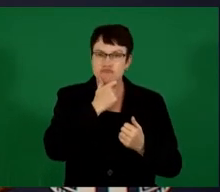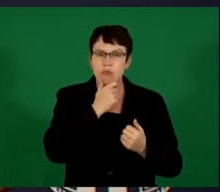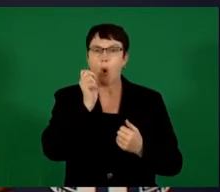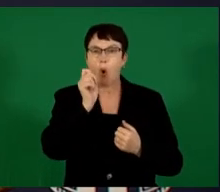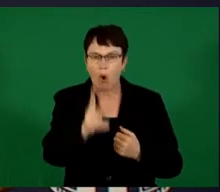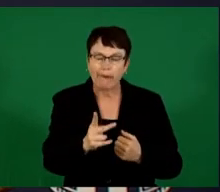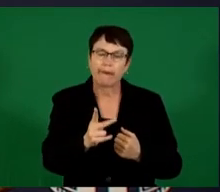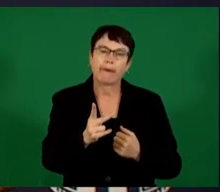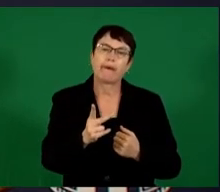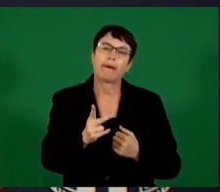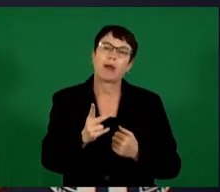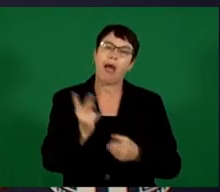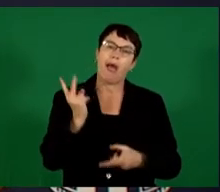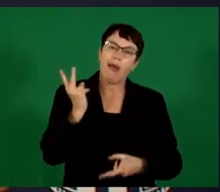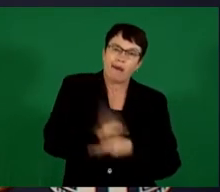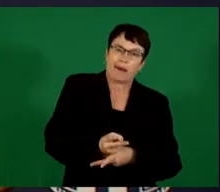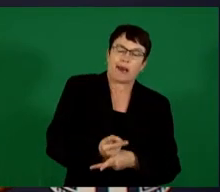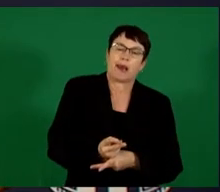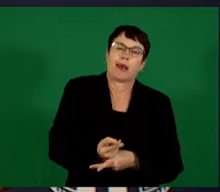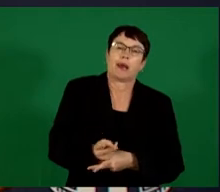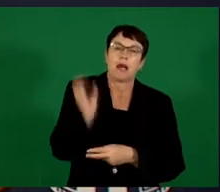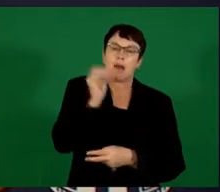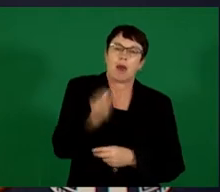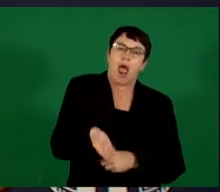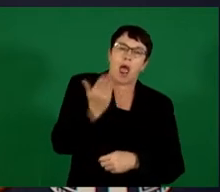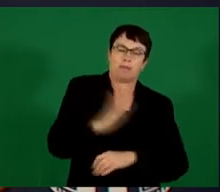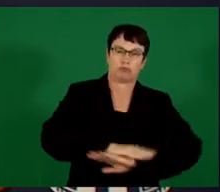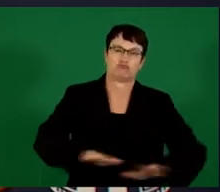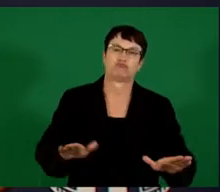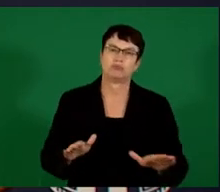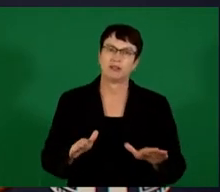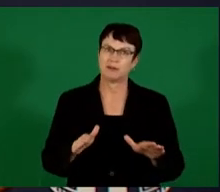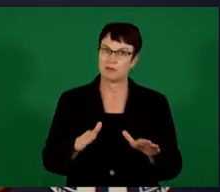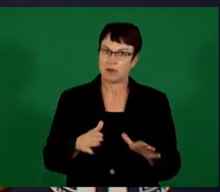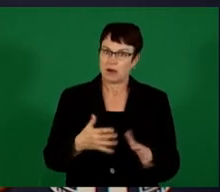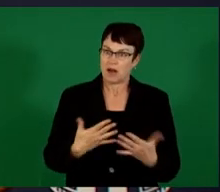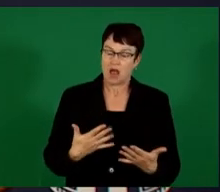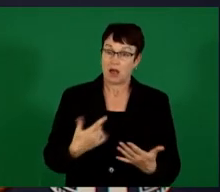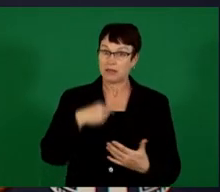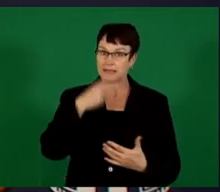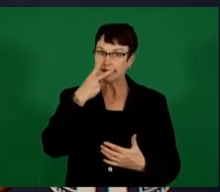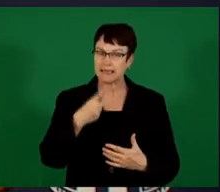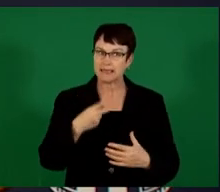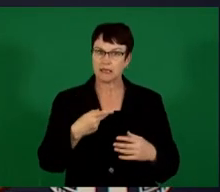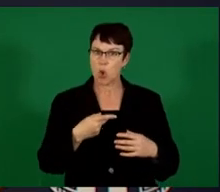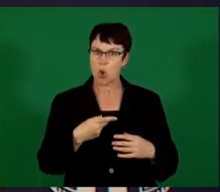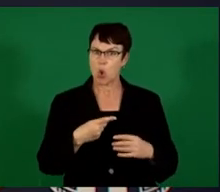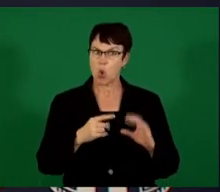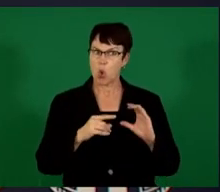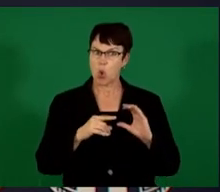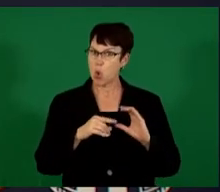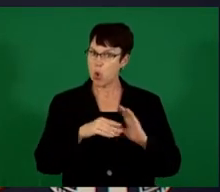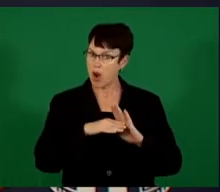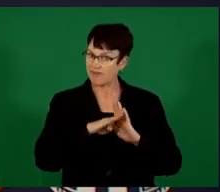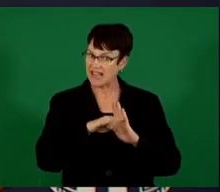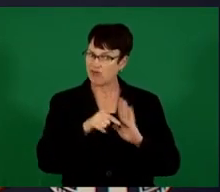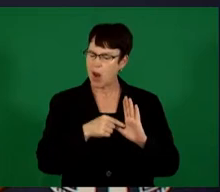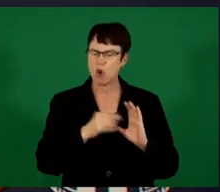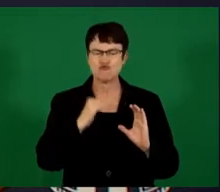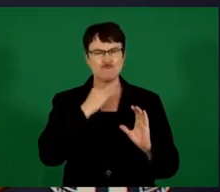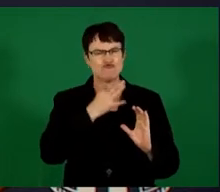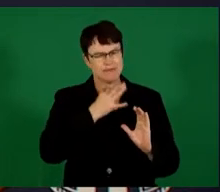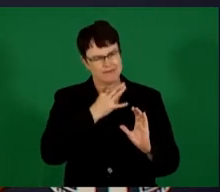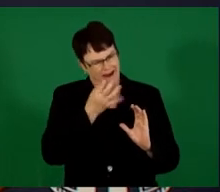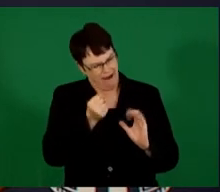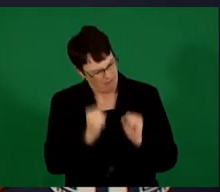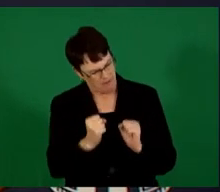we do state that the risks of the inflation outlook are on the upside. And because the risks on the inflation outlook on